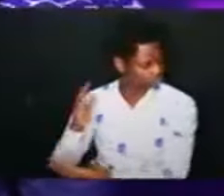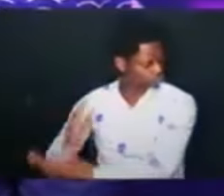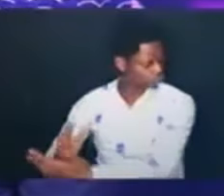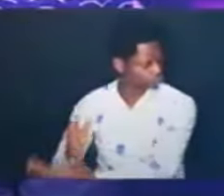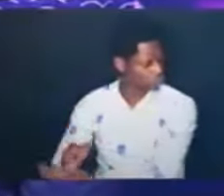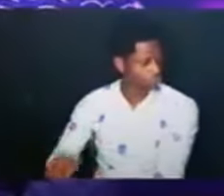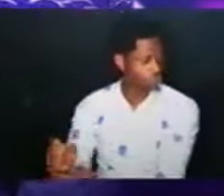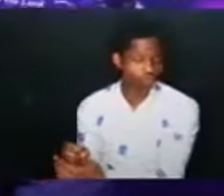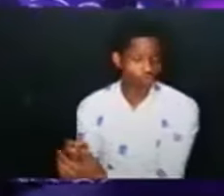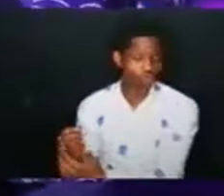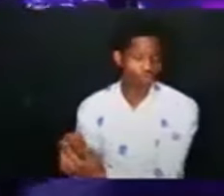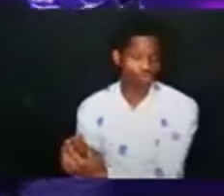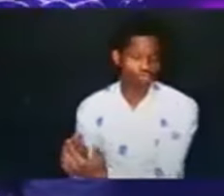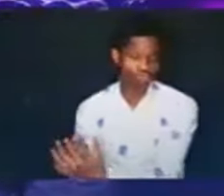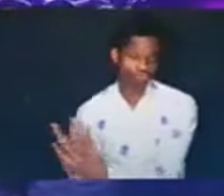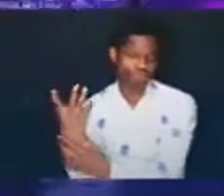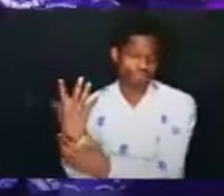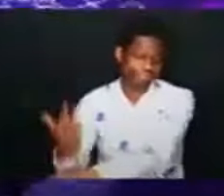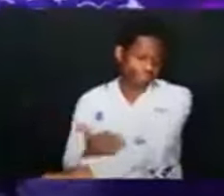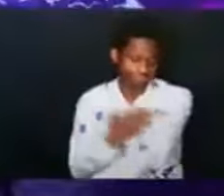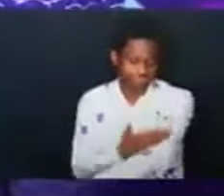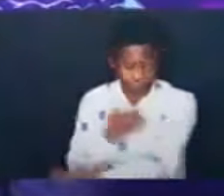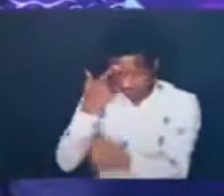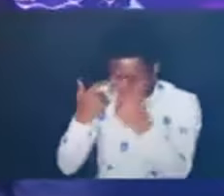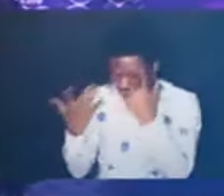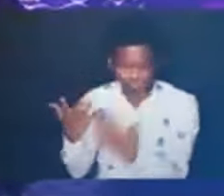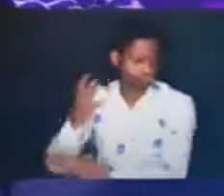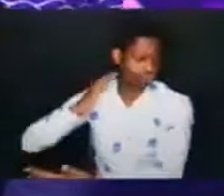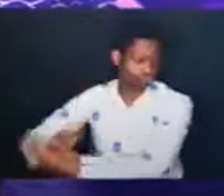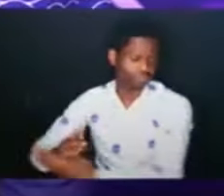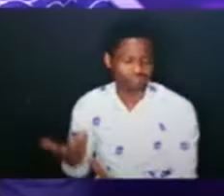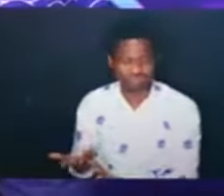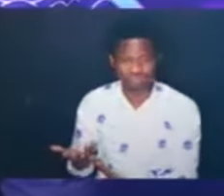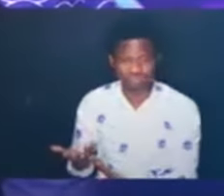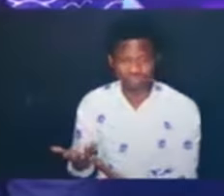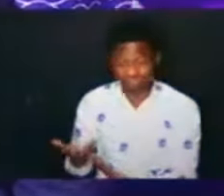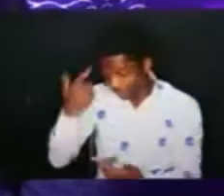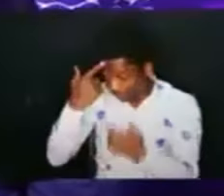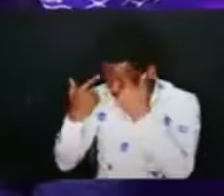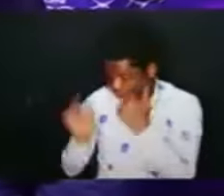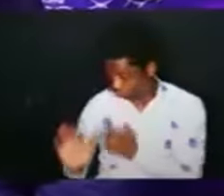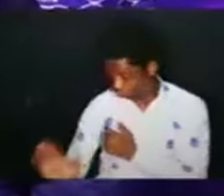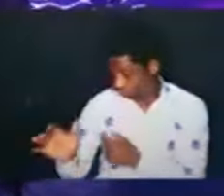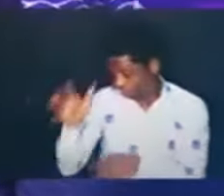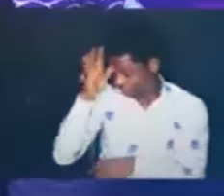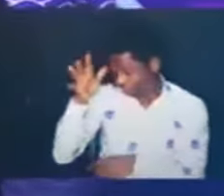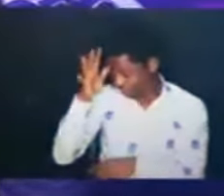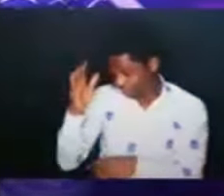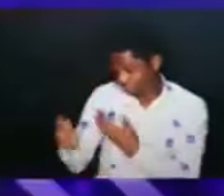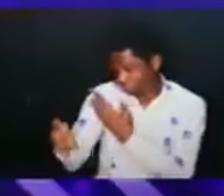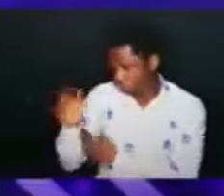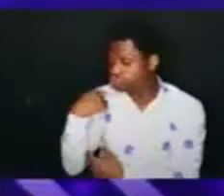ni nuanom no eyeye no se urade amemu a anka obesi ne kwan a onkoso. Because of your father's God,